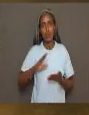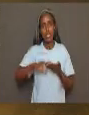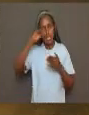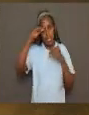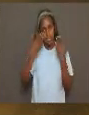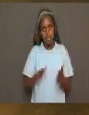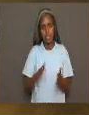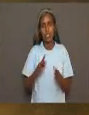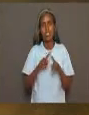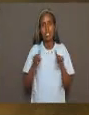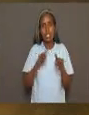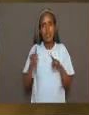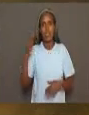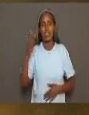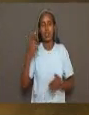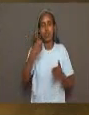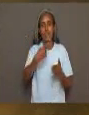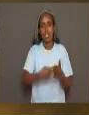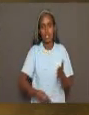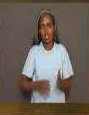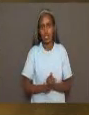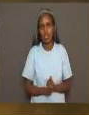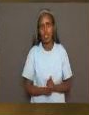the different types of taxation.